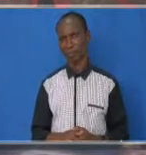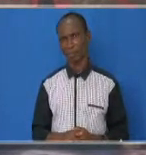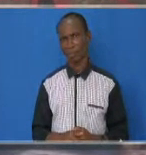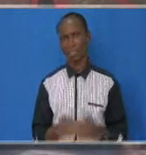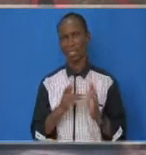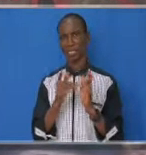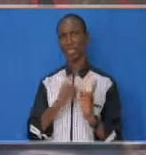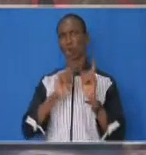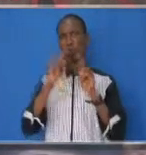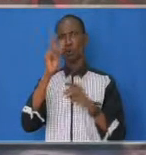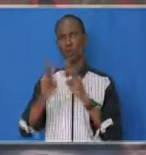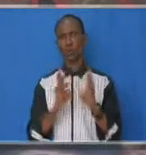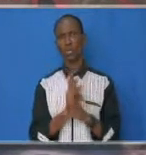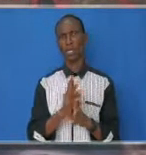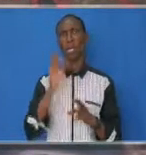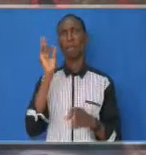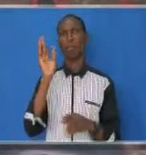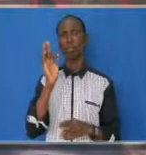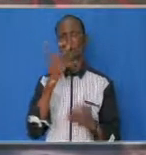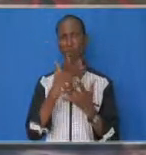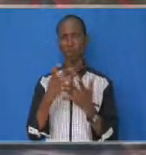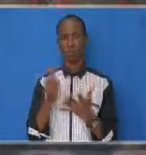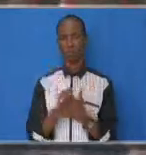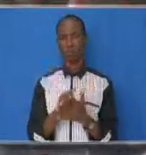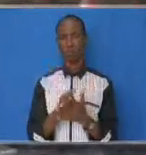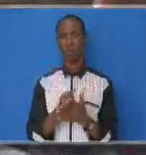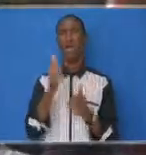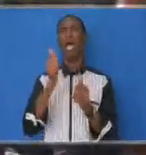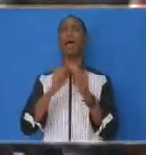nchichemu, miensa ne enai